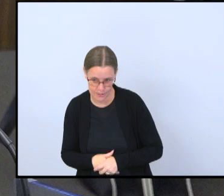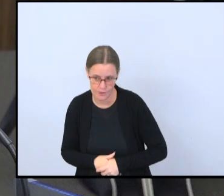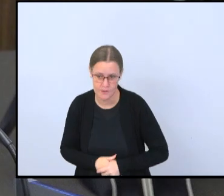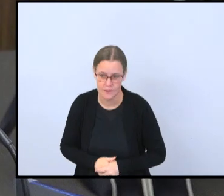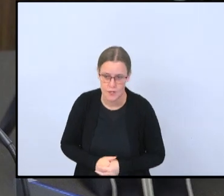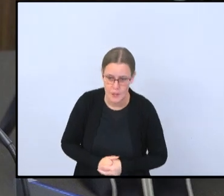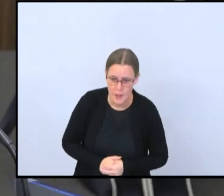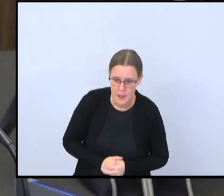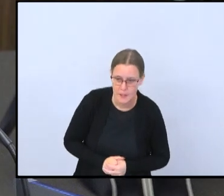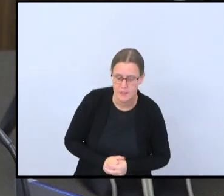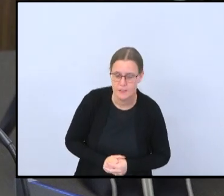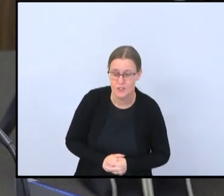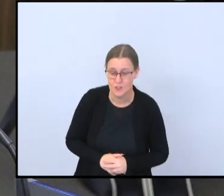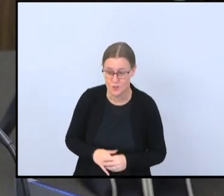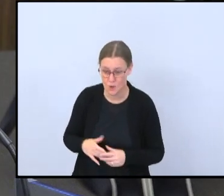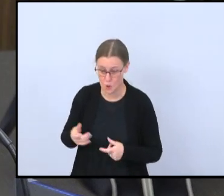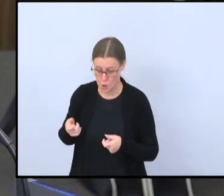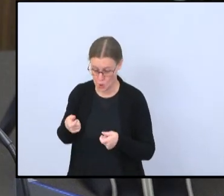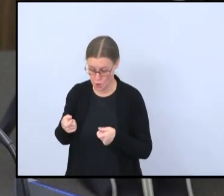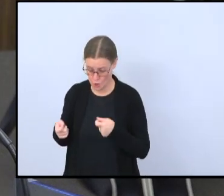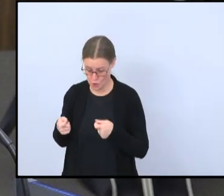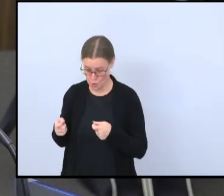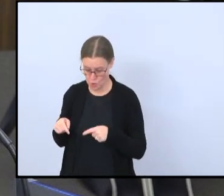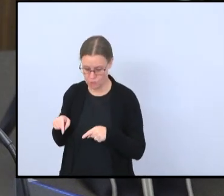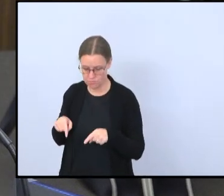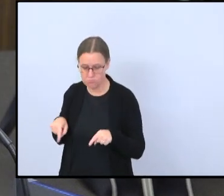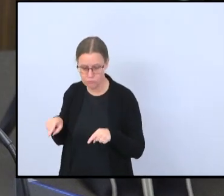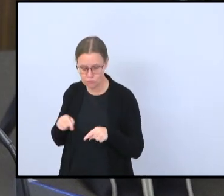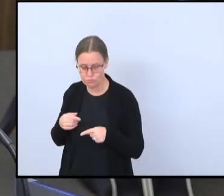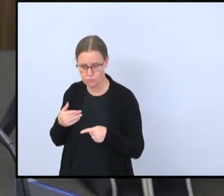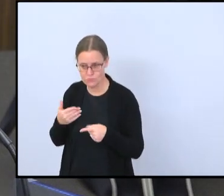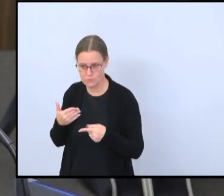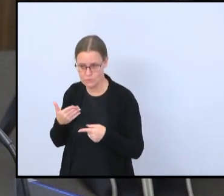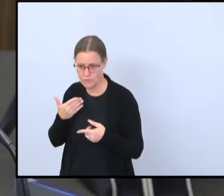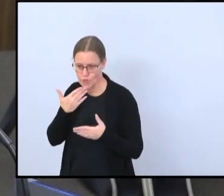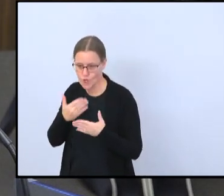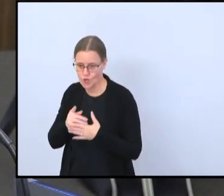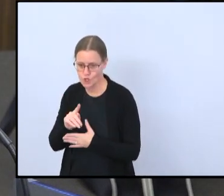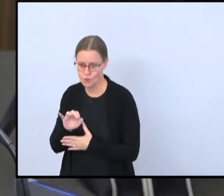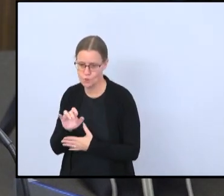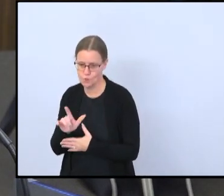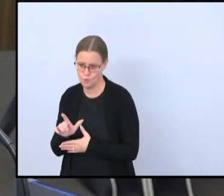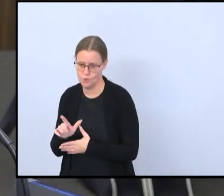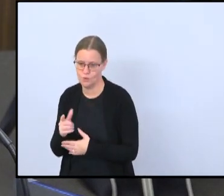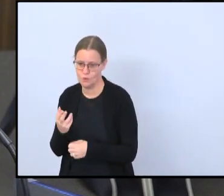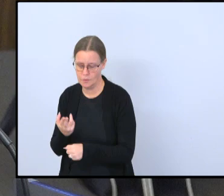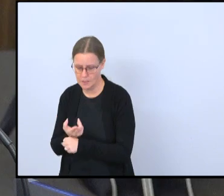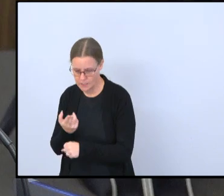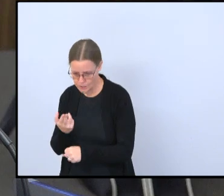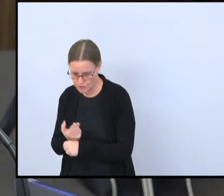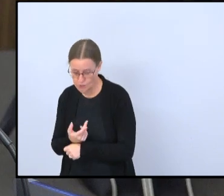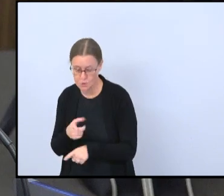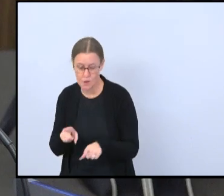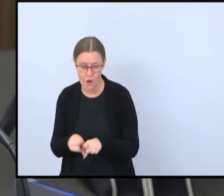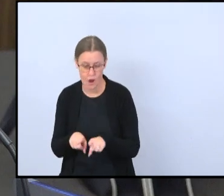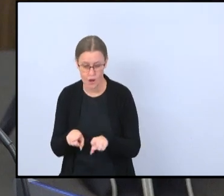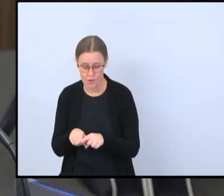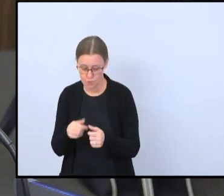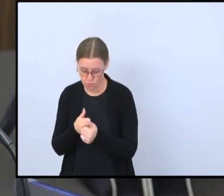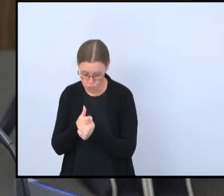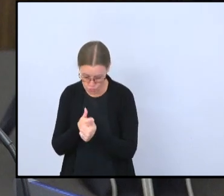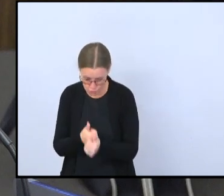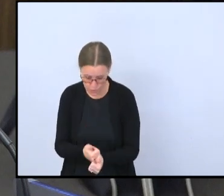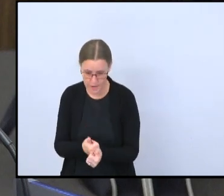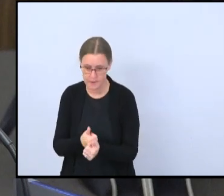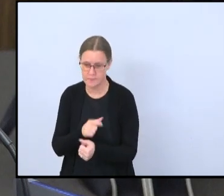sort of tools to really be more efficient with the system. Also tracking the system, making sure that it's